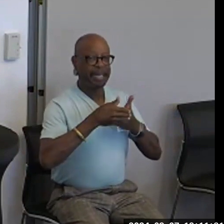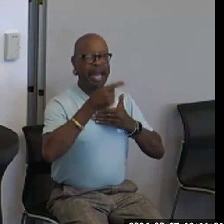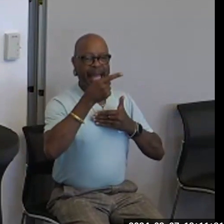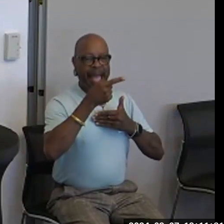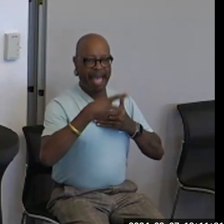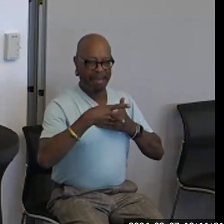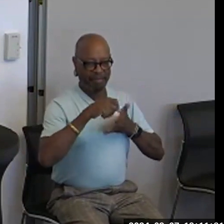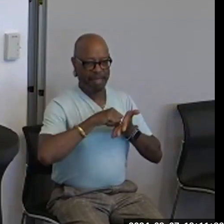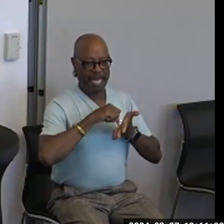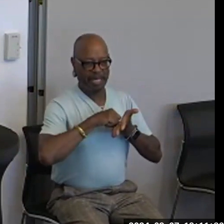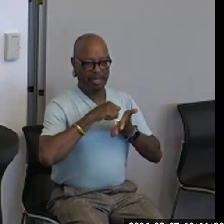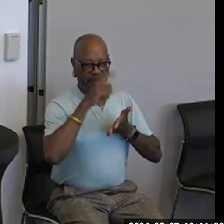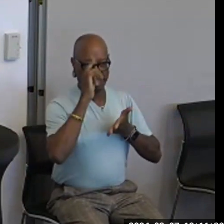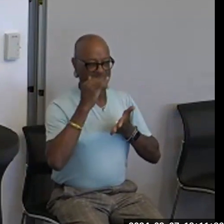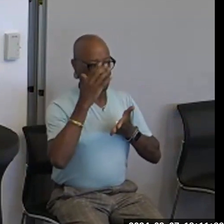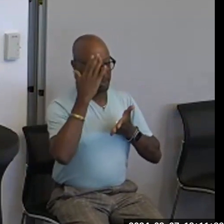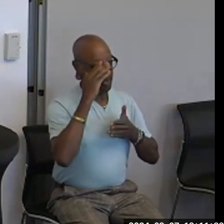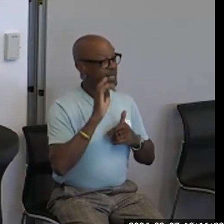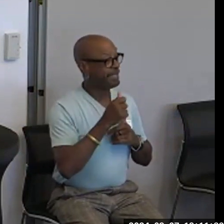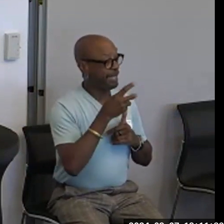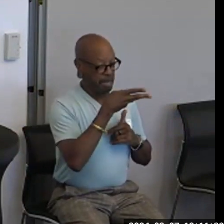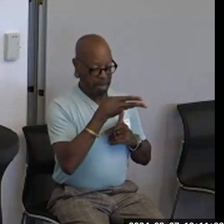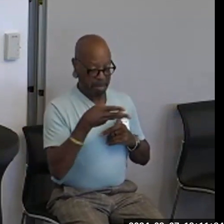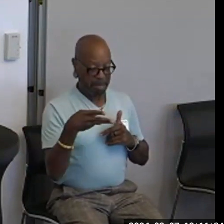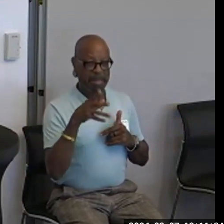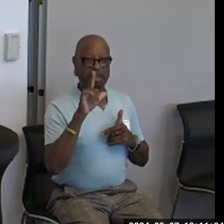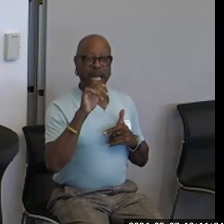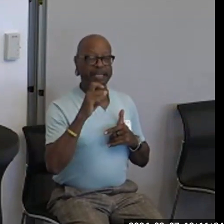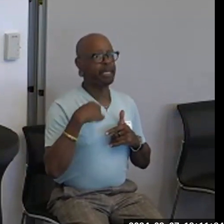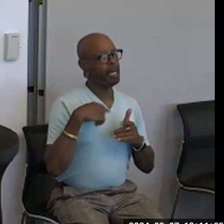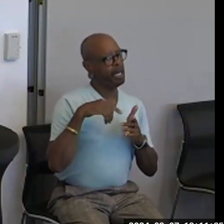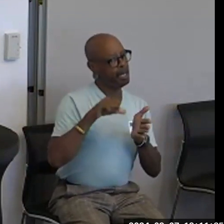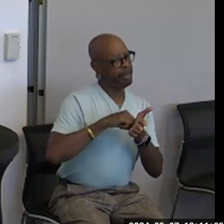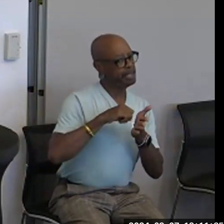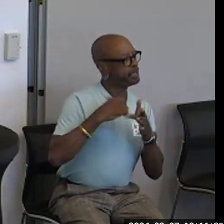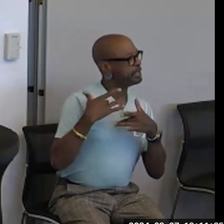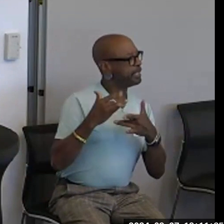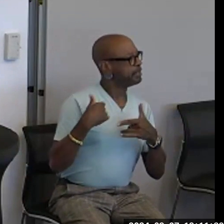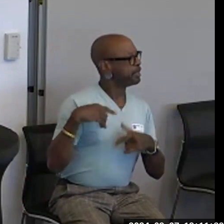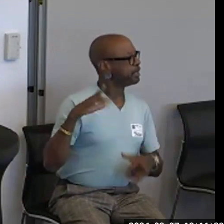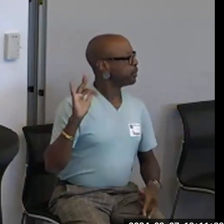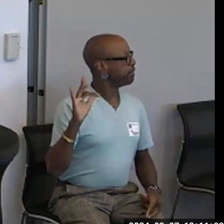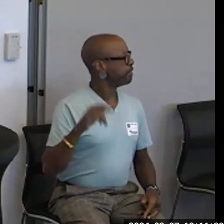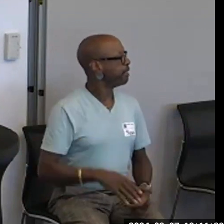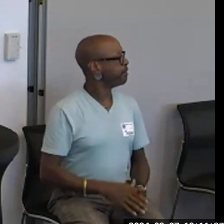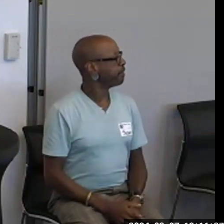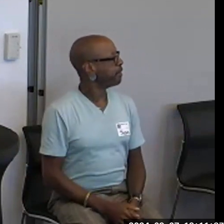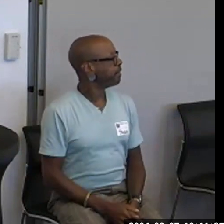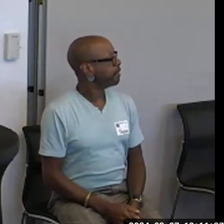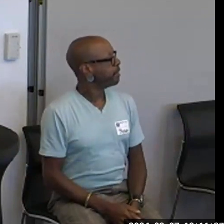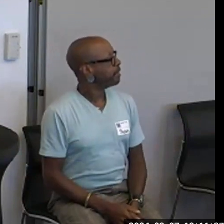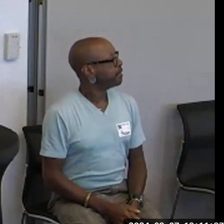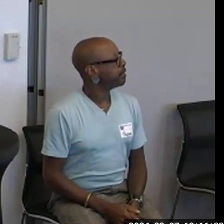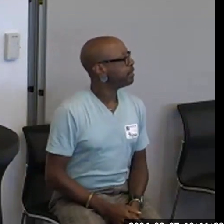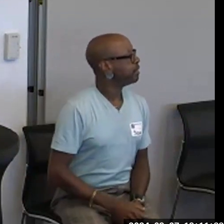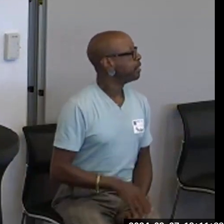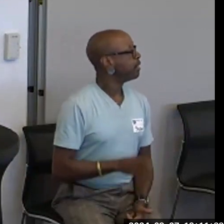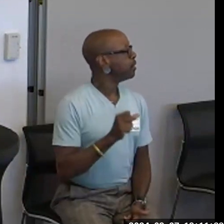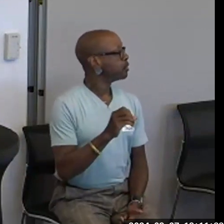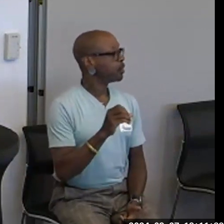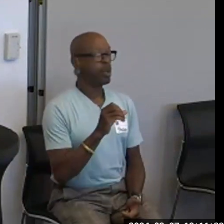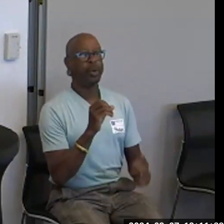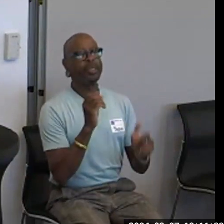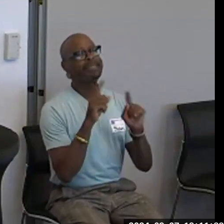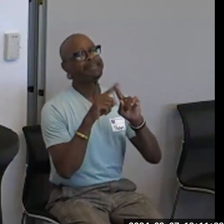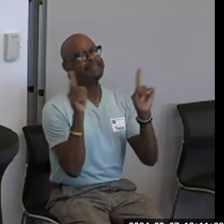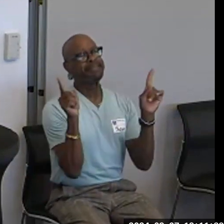it's 10 lines and a page is usually 25. So it's a much